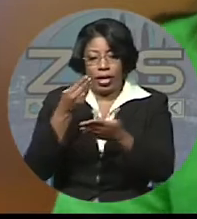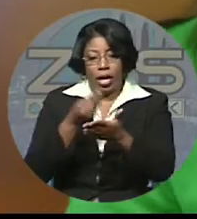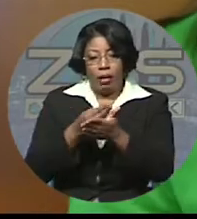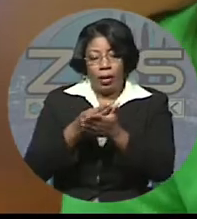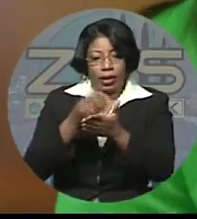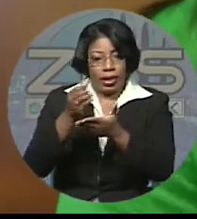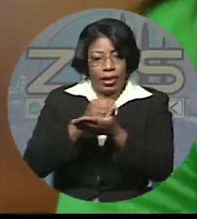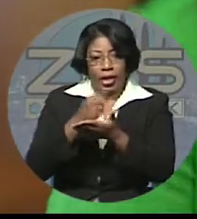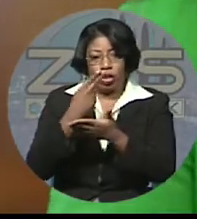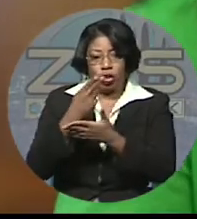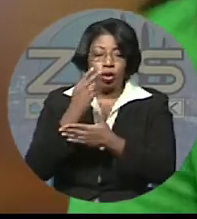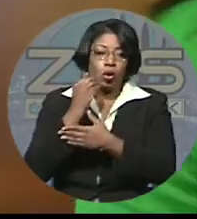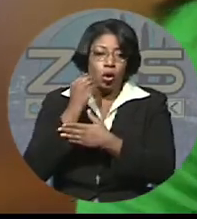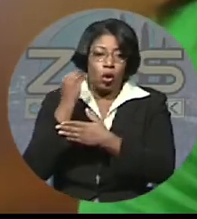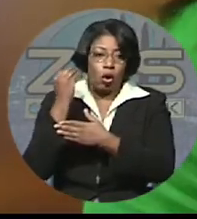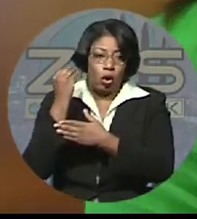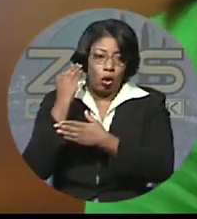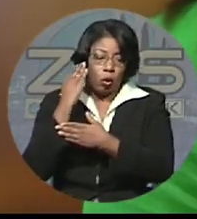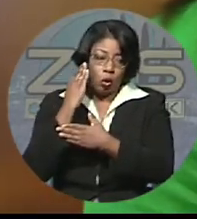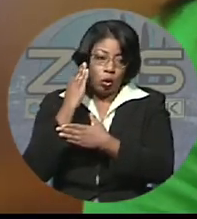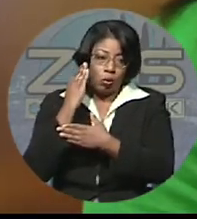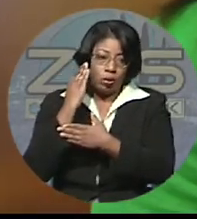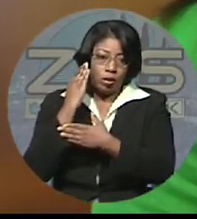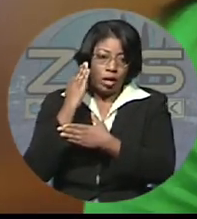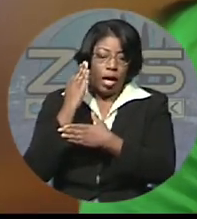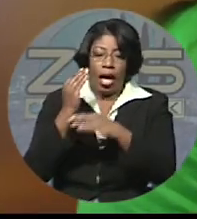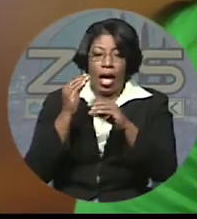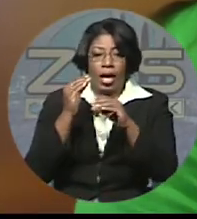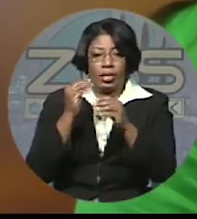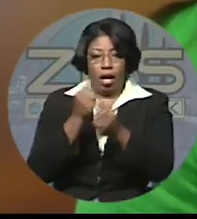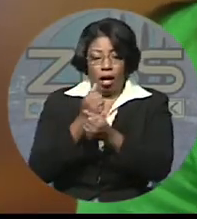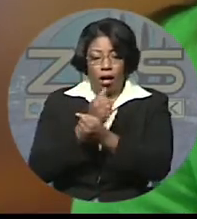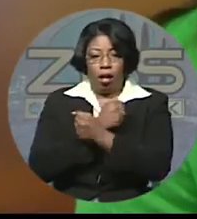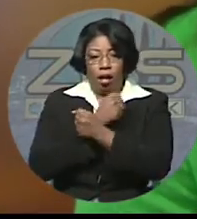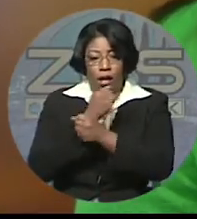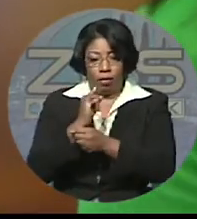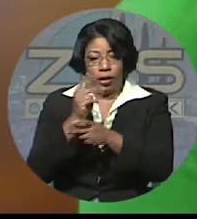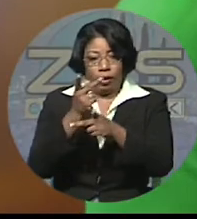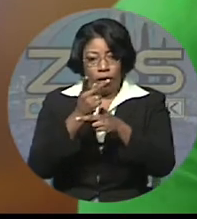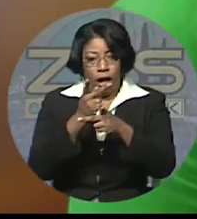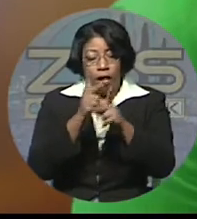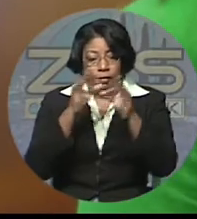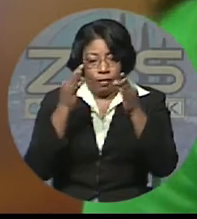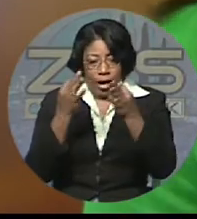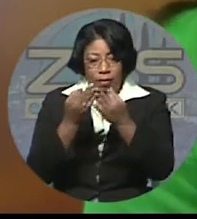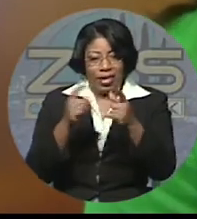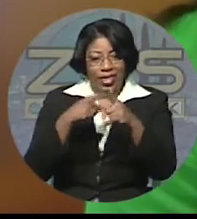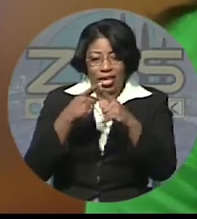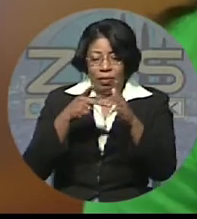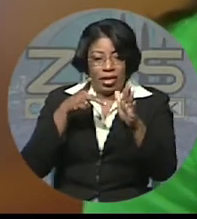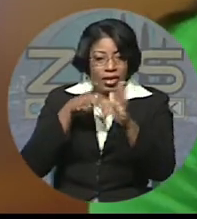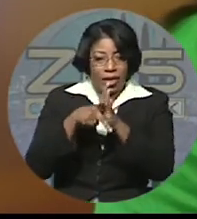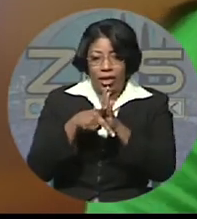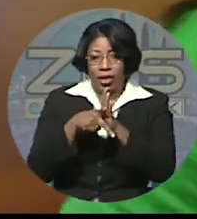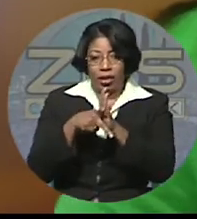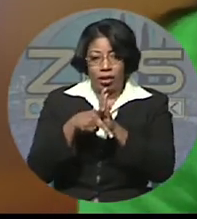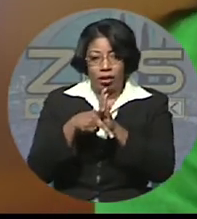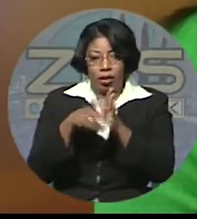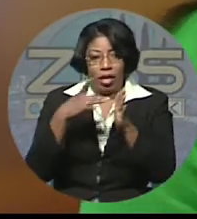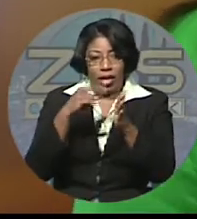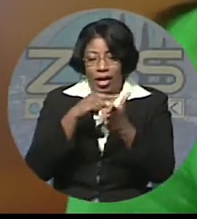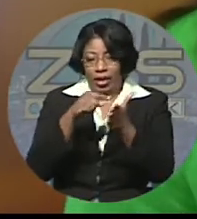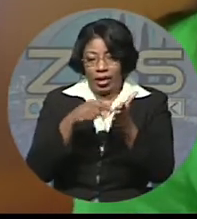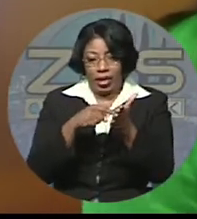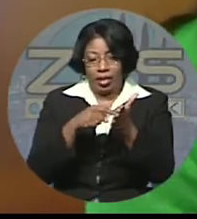He has two homes, what seems to be a lovely family, wife and two adult children, and then to be killed like this in this fashion. Then we got